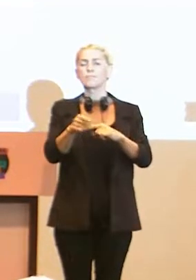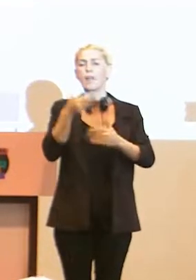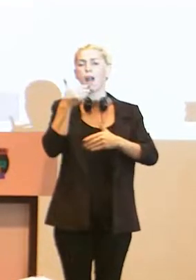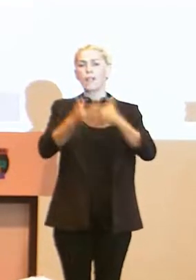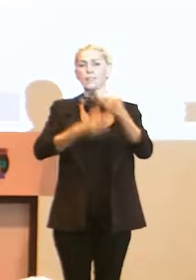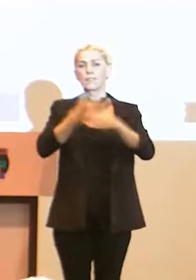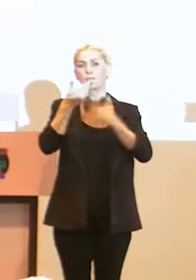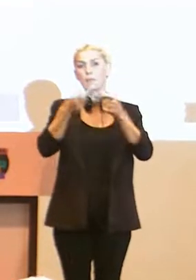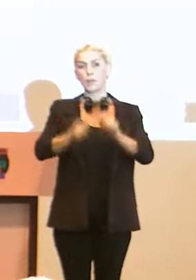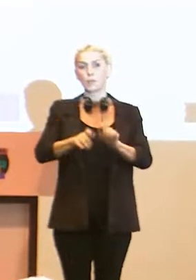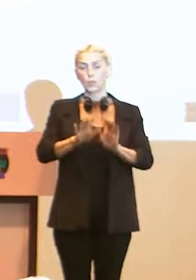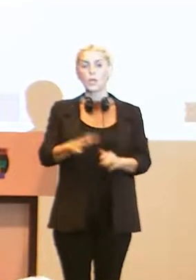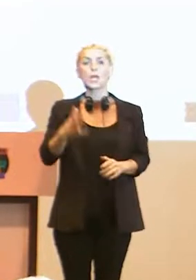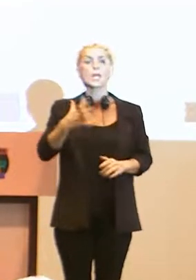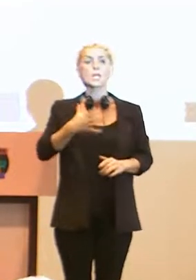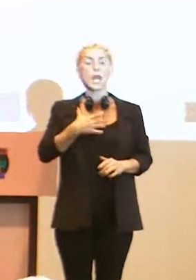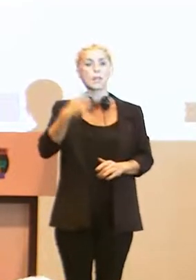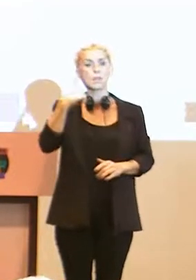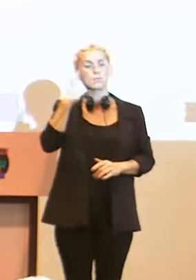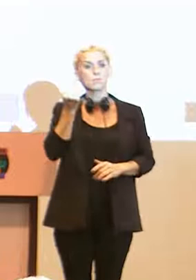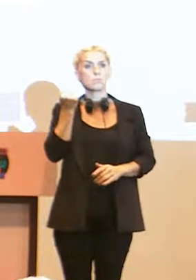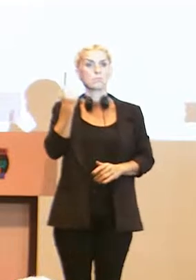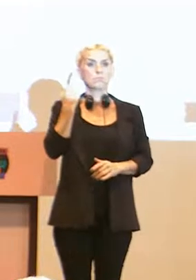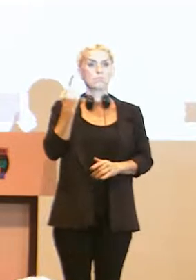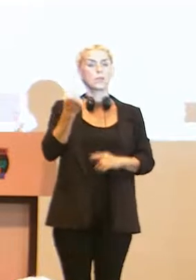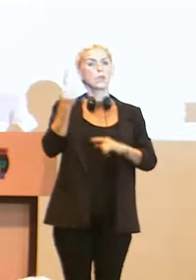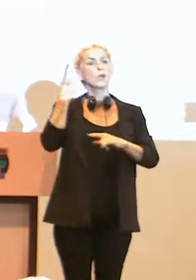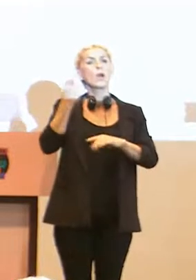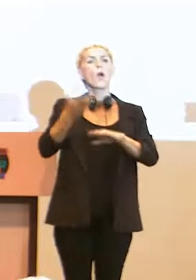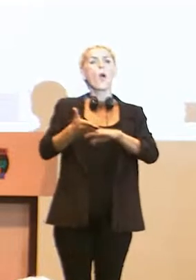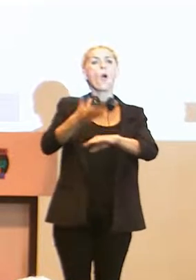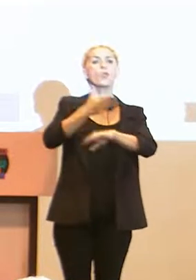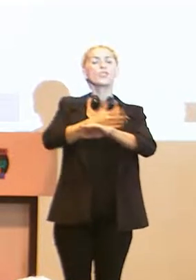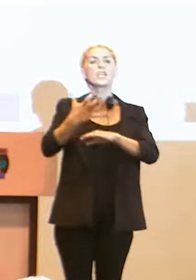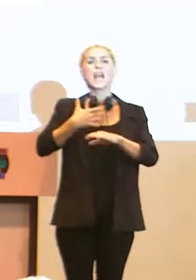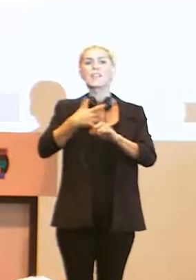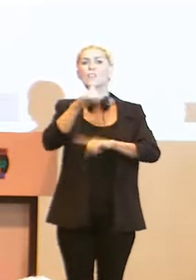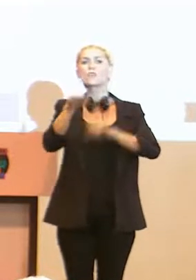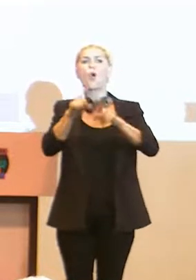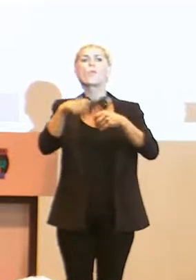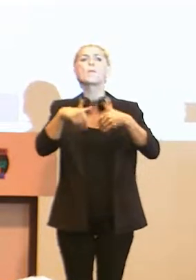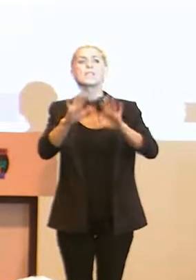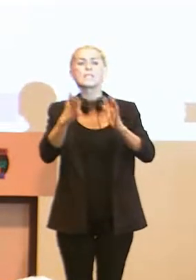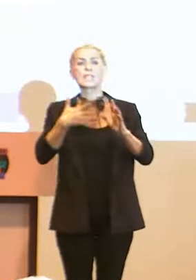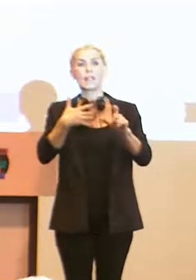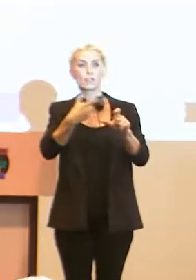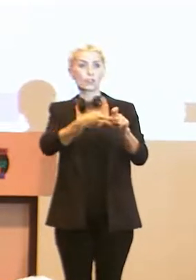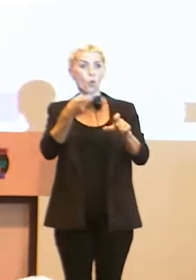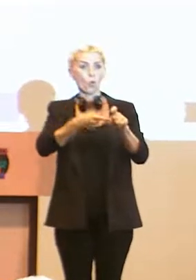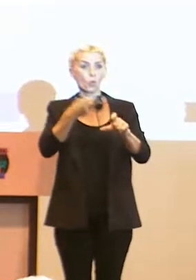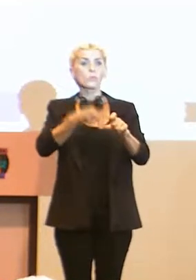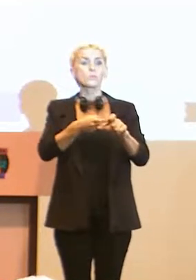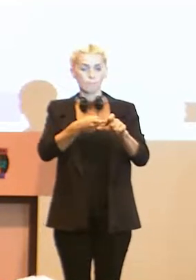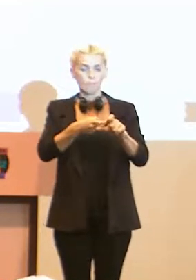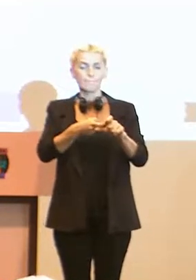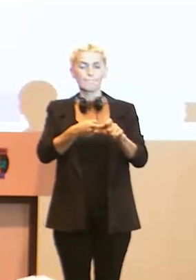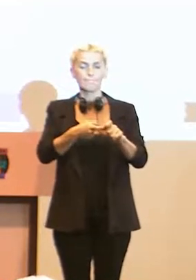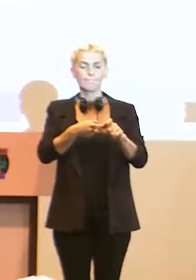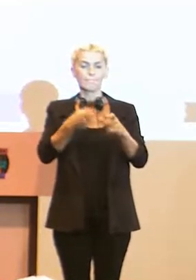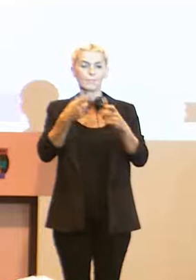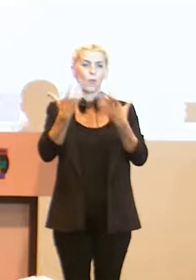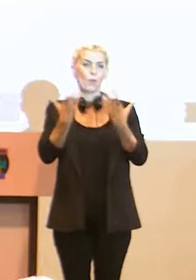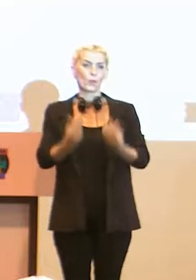discourse and help us understand things better ask questions that